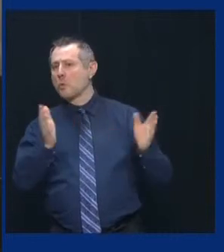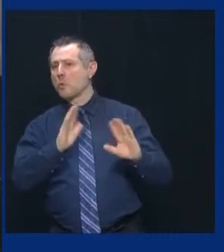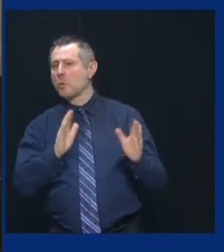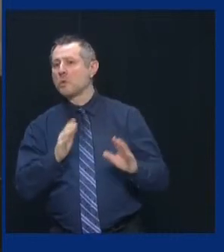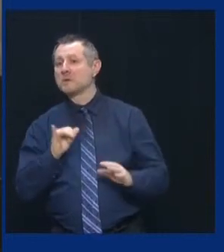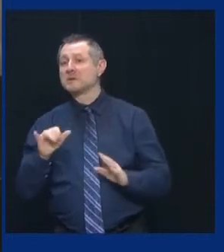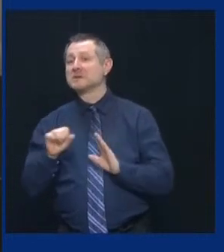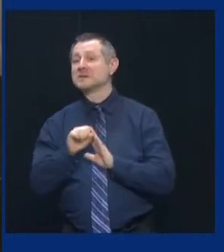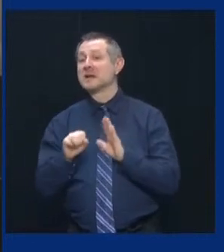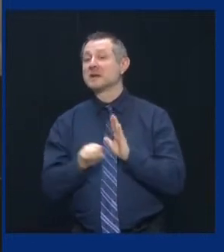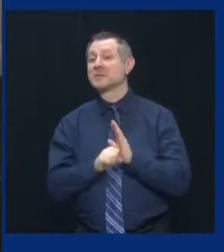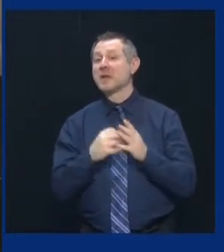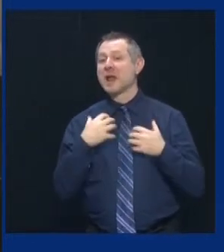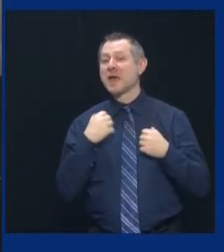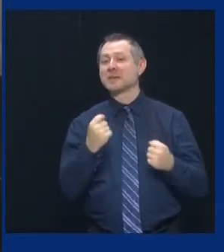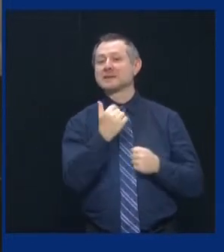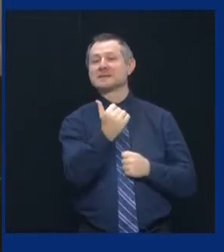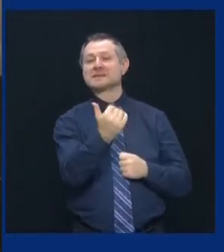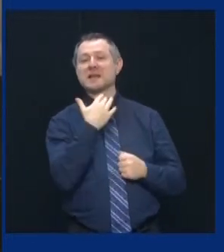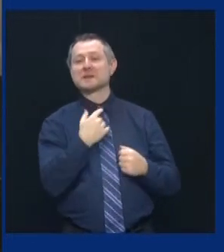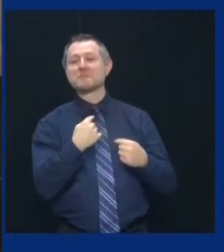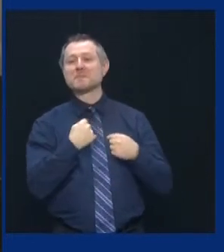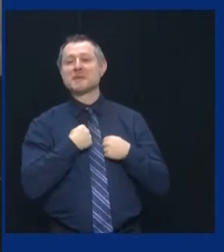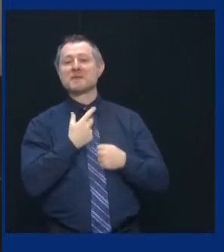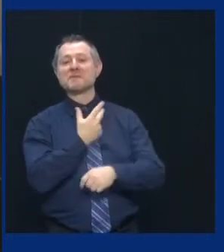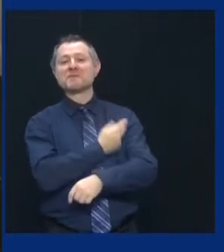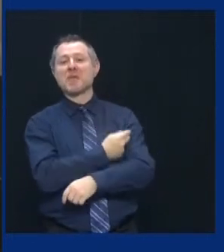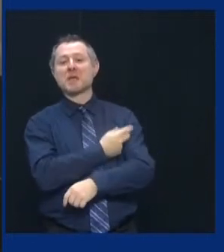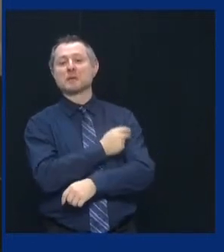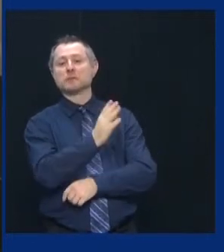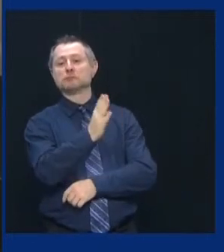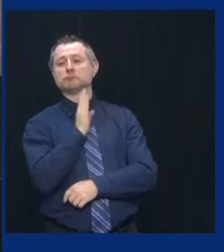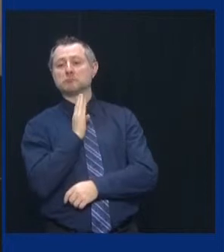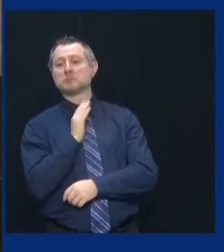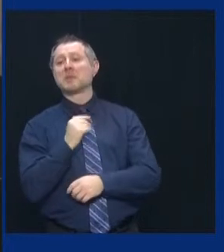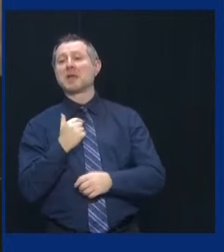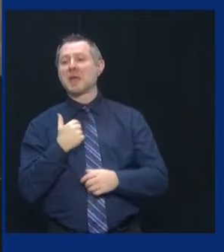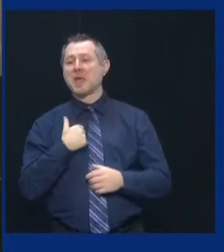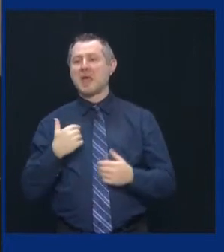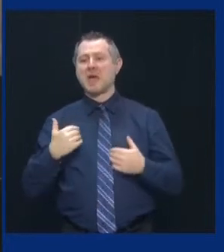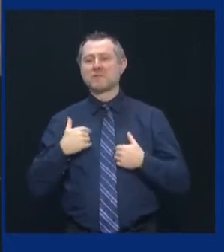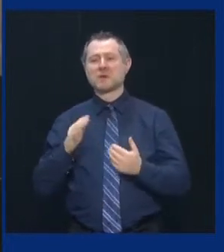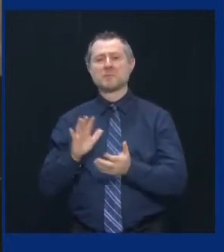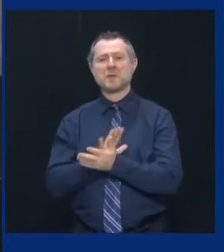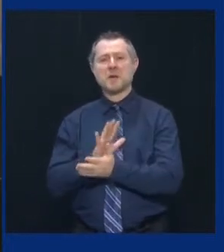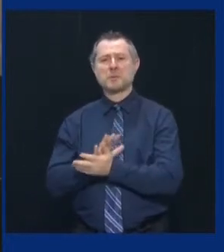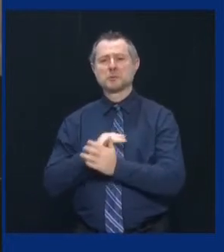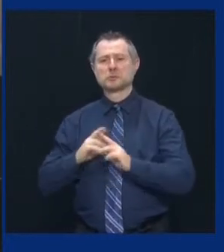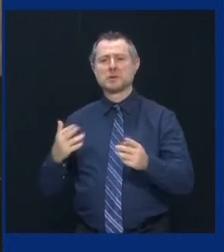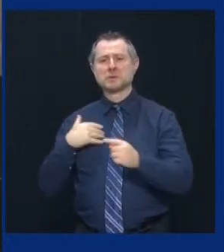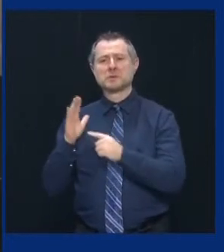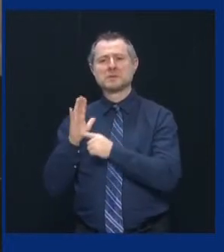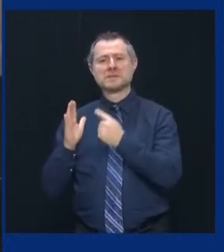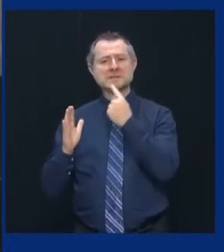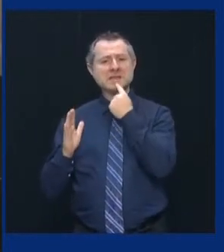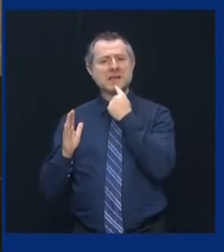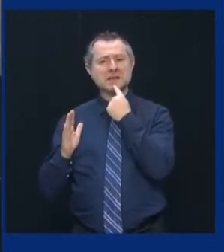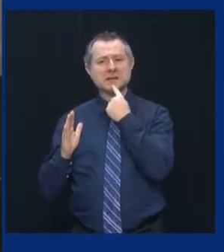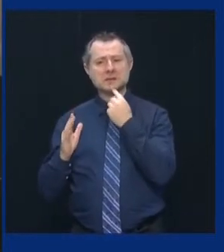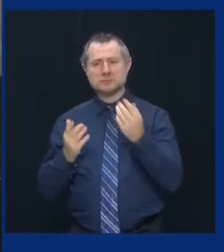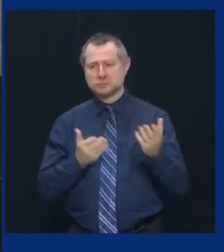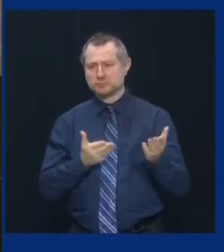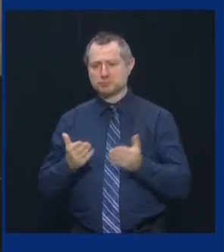health department that sent them the vaccines, and they're providing a voucher for it and saying that they received the